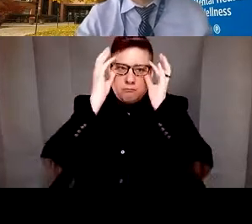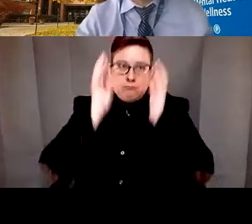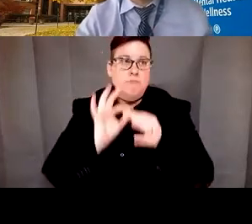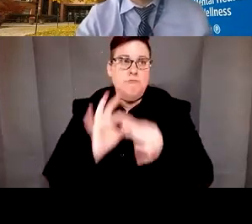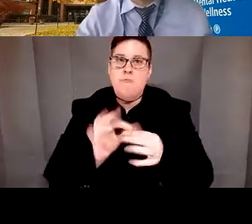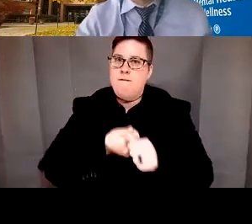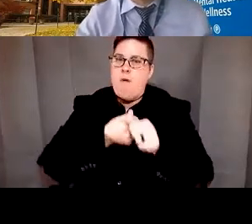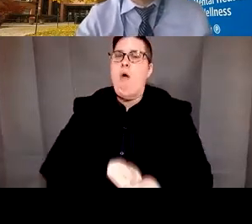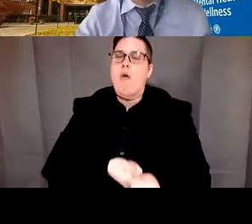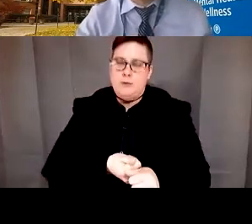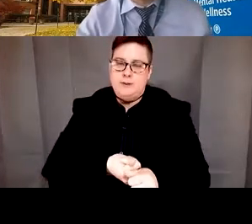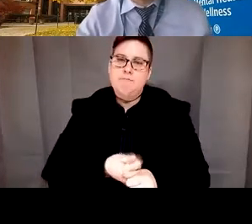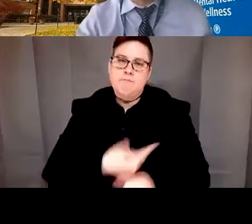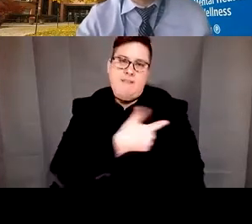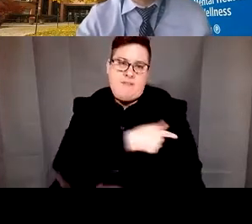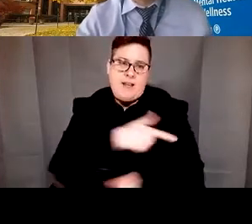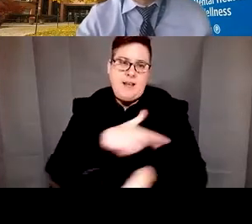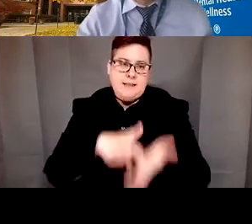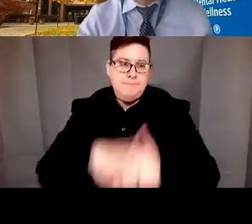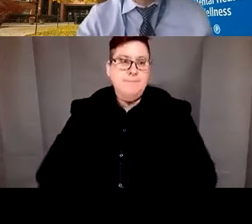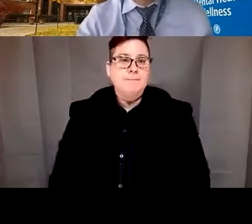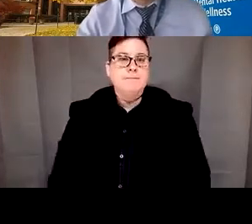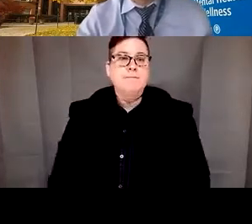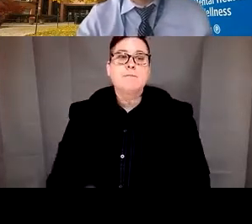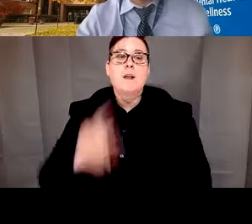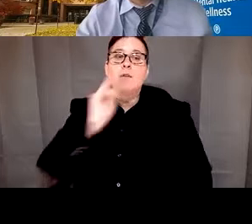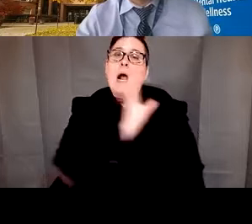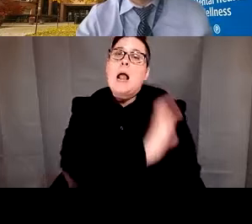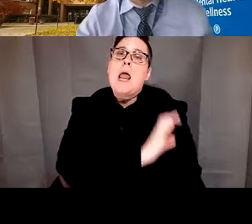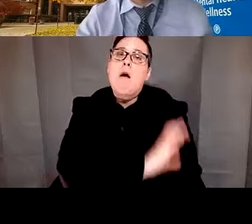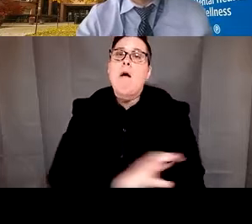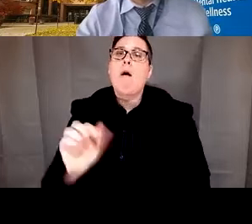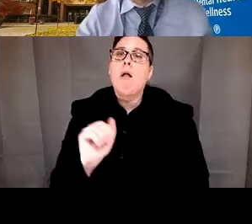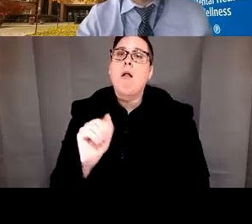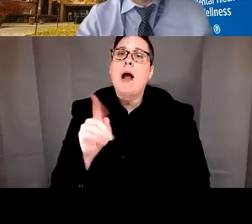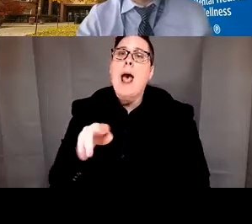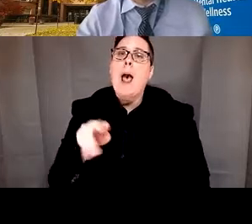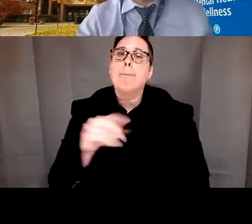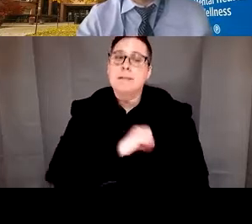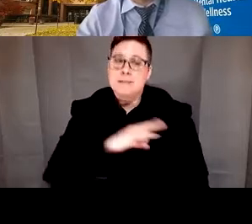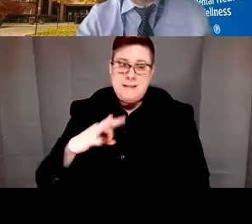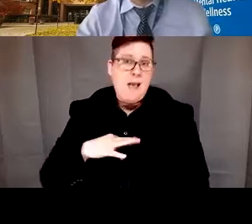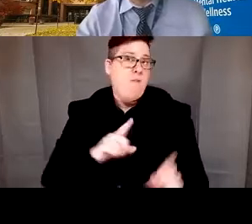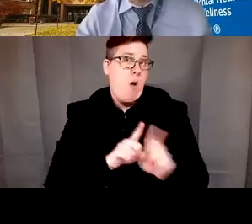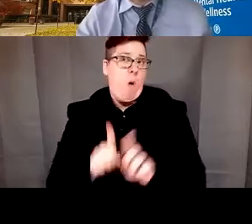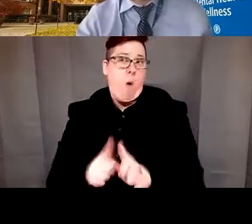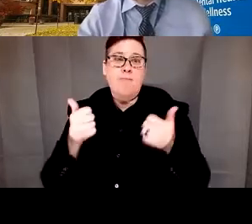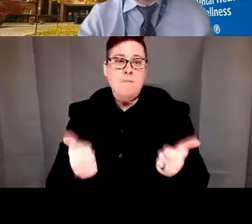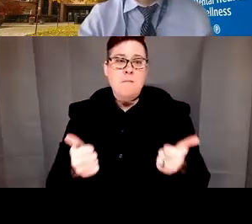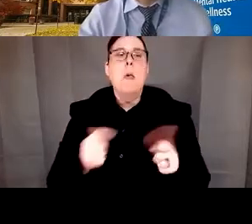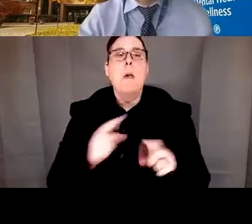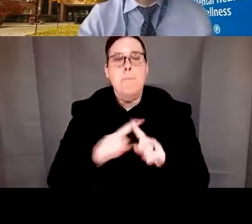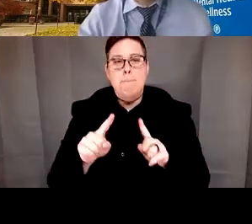to the vaccine mandate. And the clinical and administrative staff also did very well, but it did